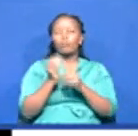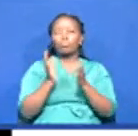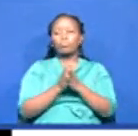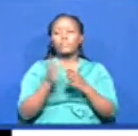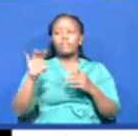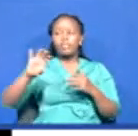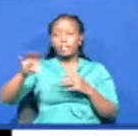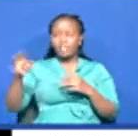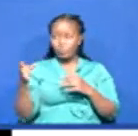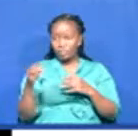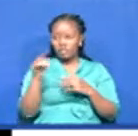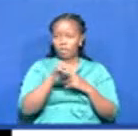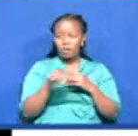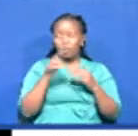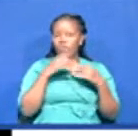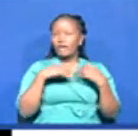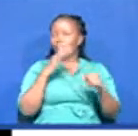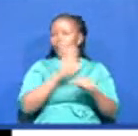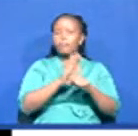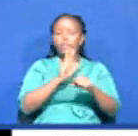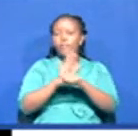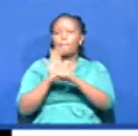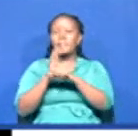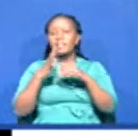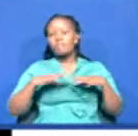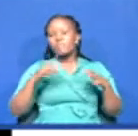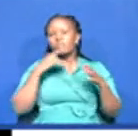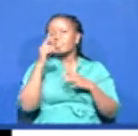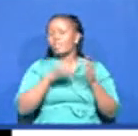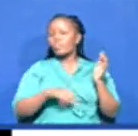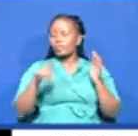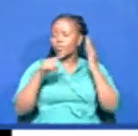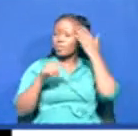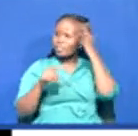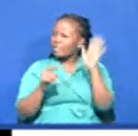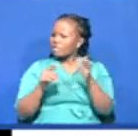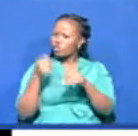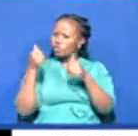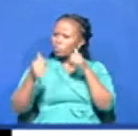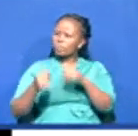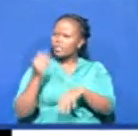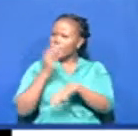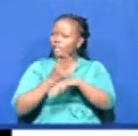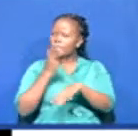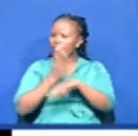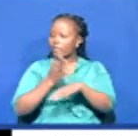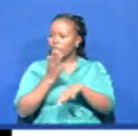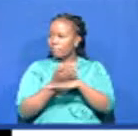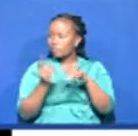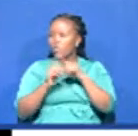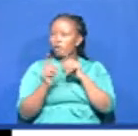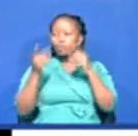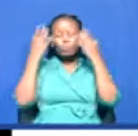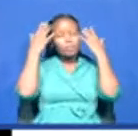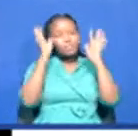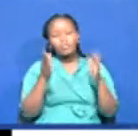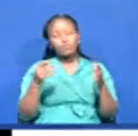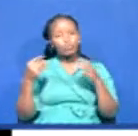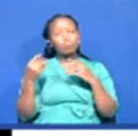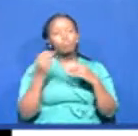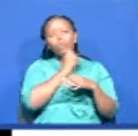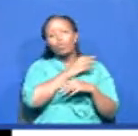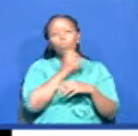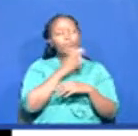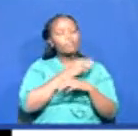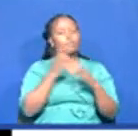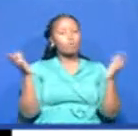do find a lot of people saying, we didn't even know this was counterfeit, or we didn't know where to take our challenges. And all we are doing as ACA